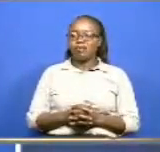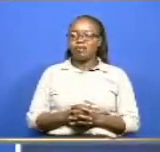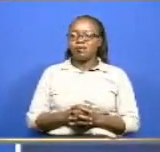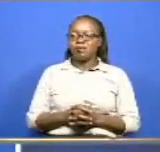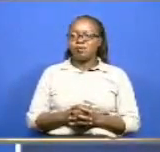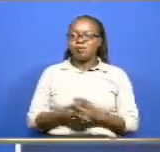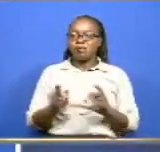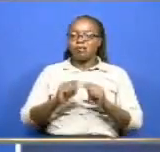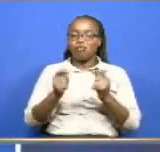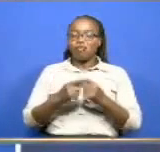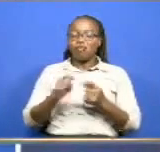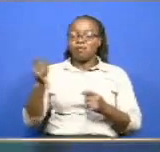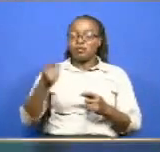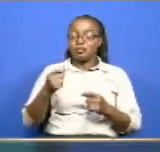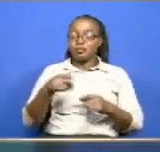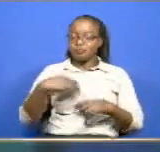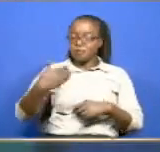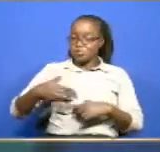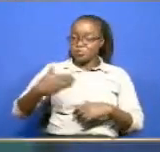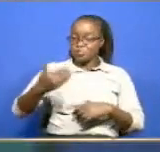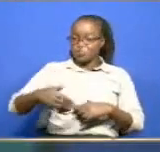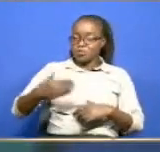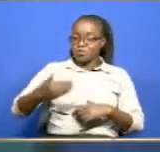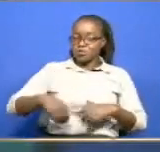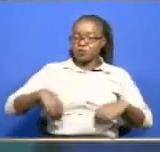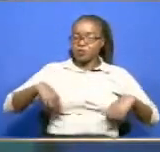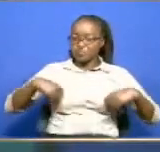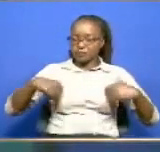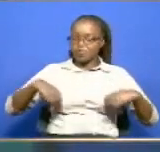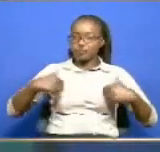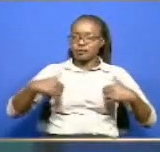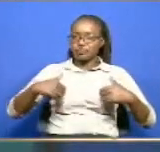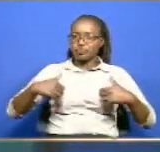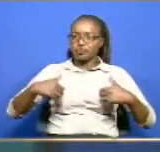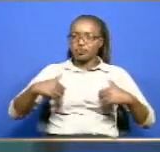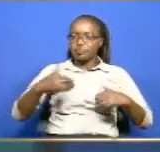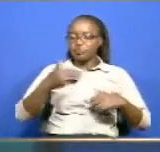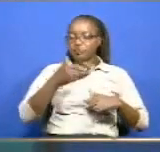Team Kenya always making us proud out there. Of course, all the best to all Kenyan participants.